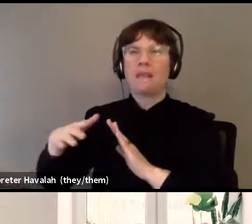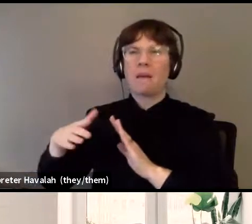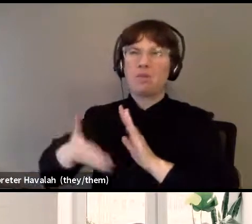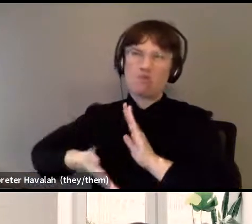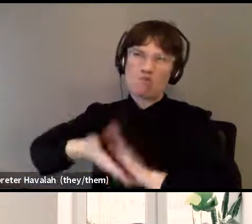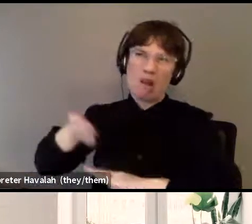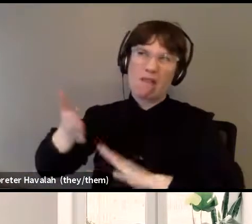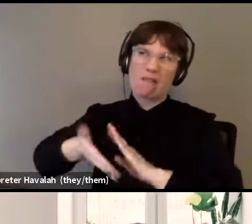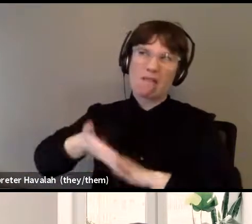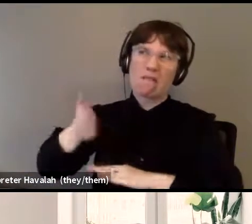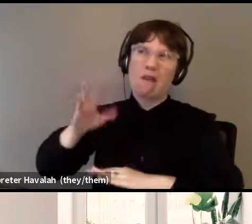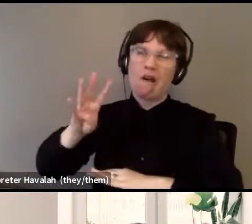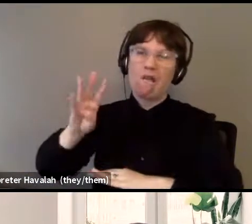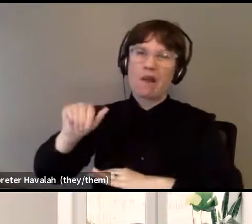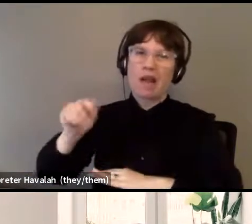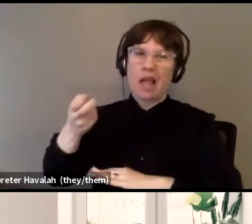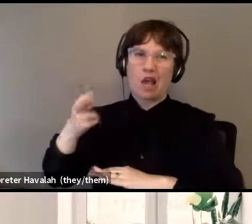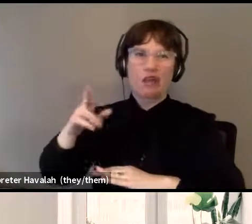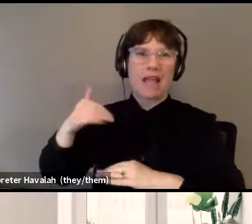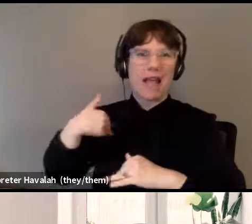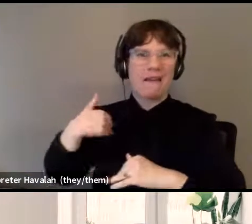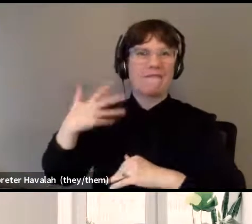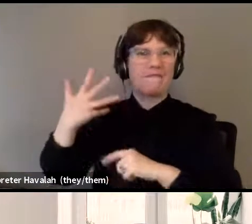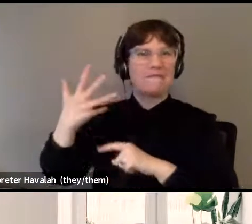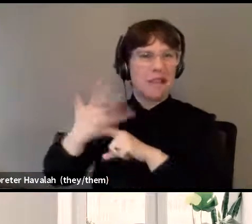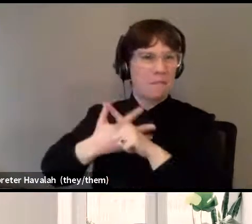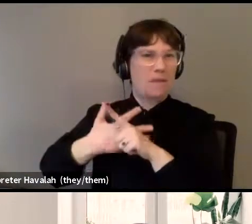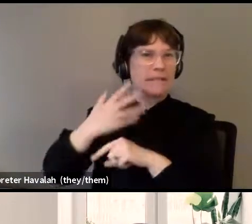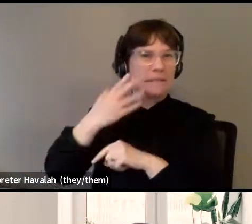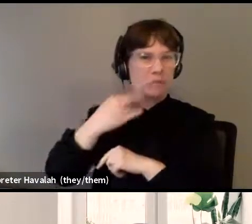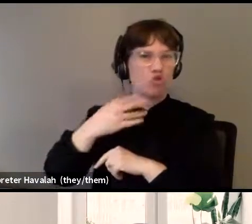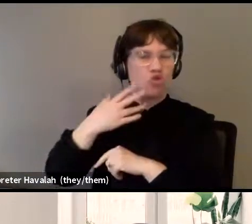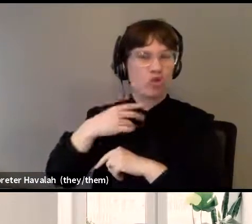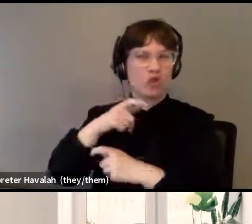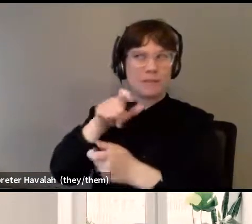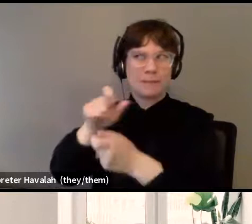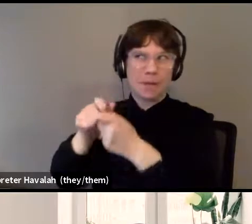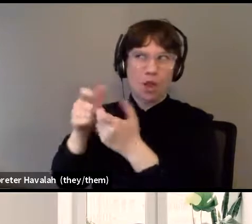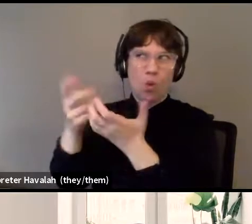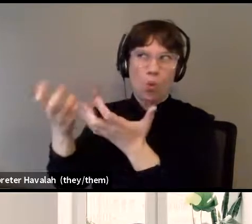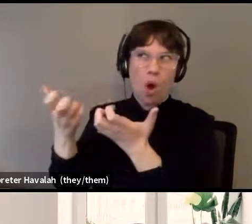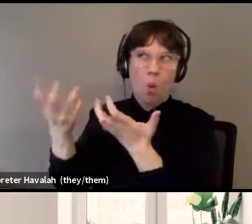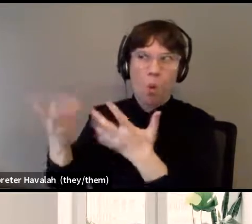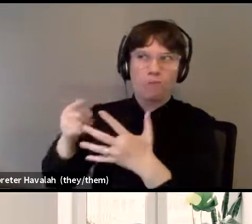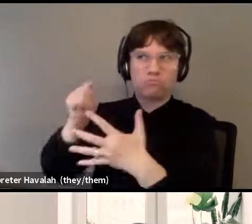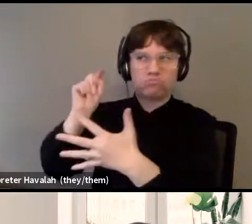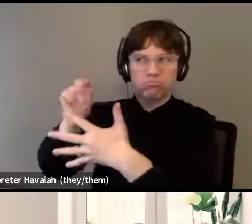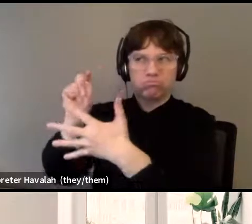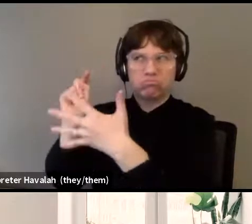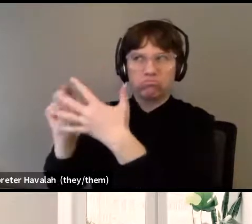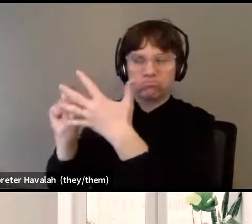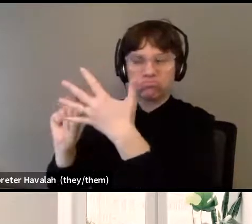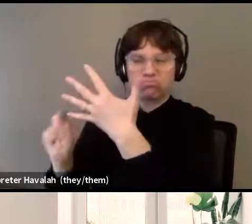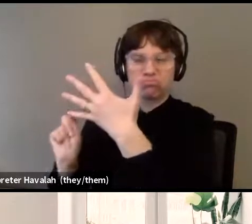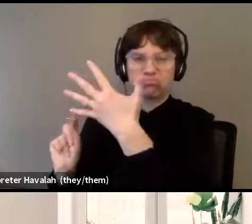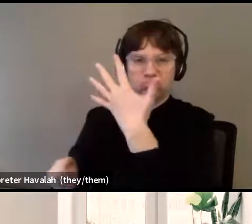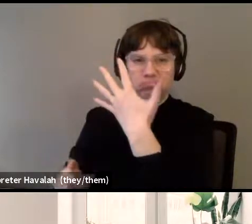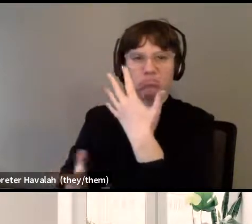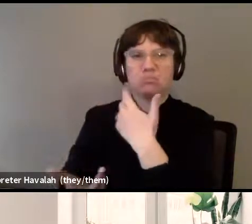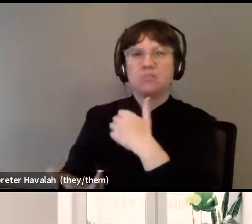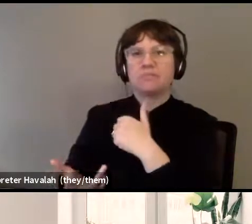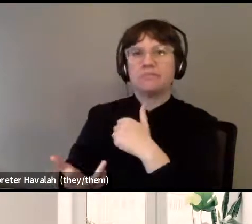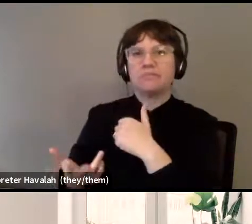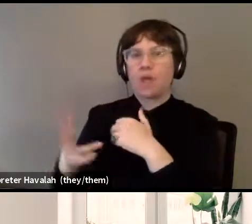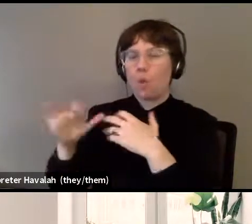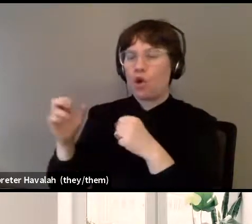about 5 months at that time, so I had some experience. So I knew specifically what I wanted to ask for, how I was going to use the funding. And I wanted to use it to do